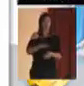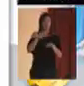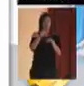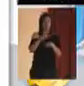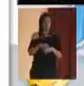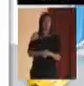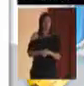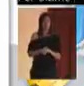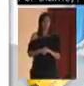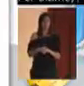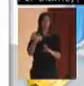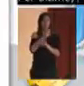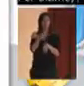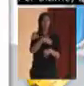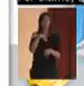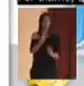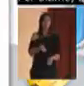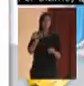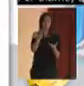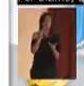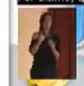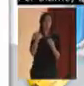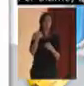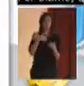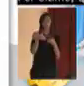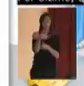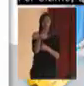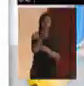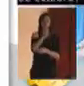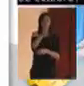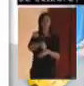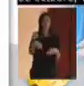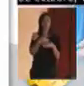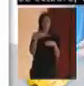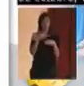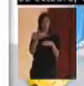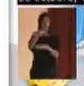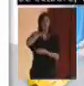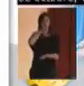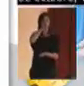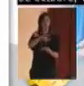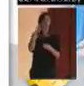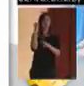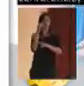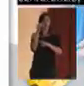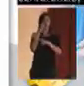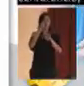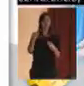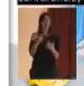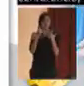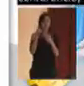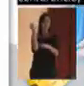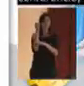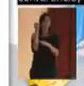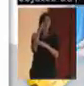templates. And finally, I would just like to let you know that in October we will be holding our 6th